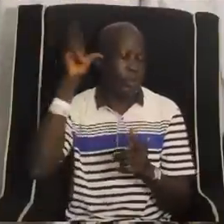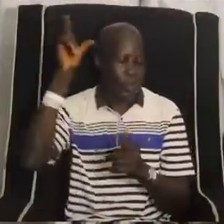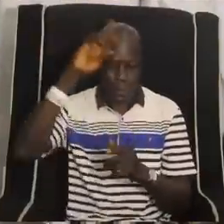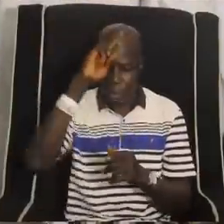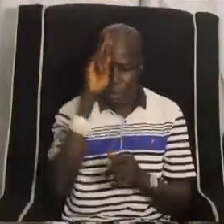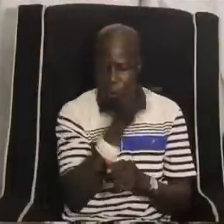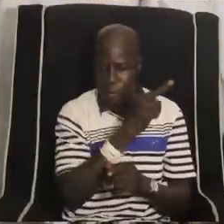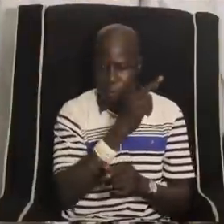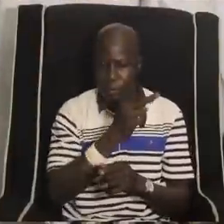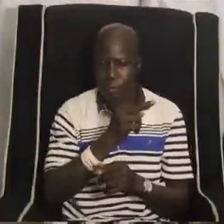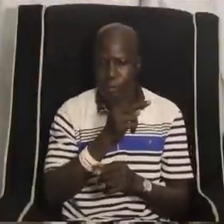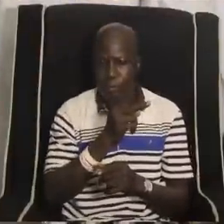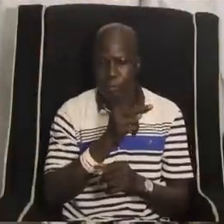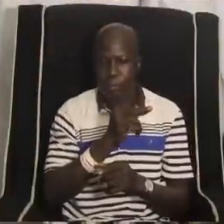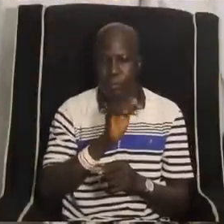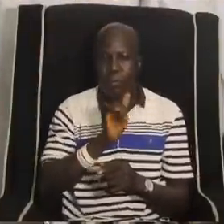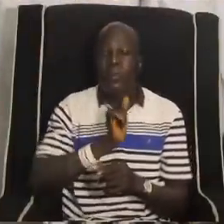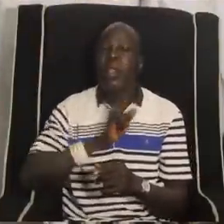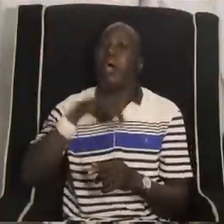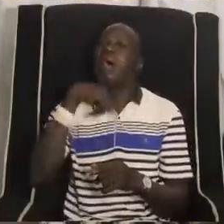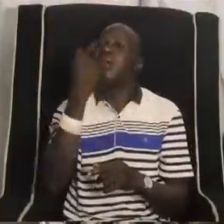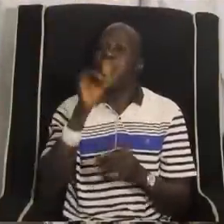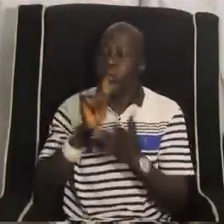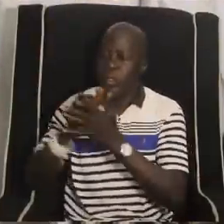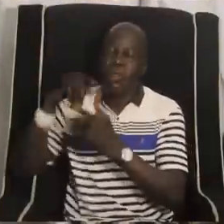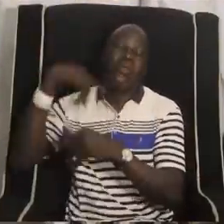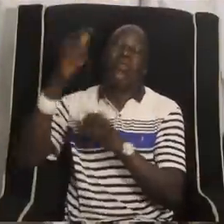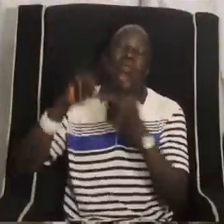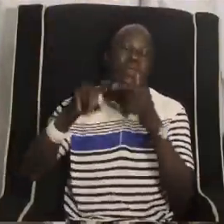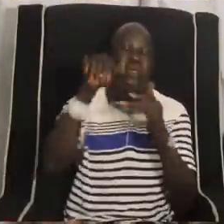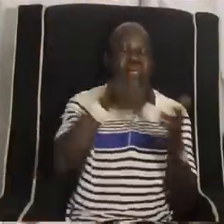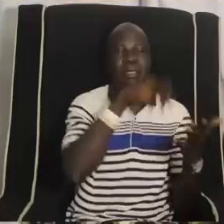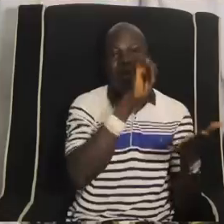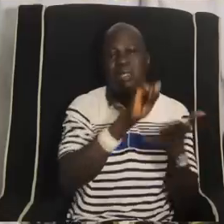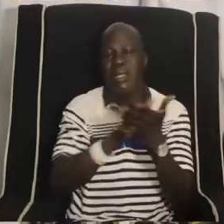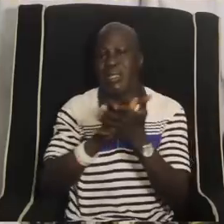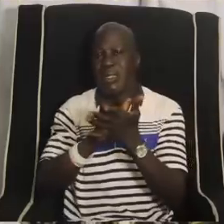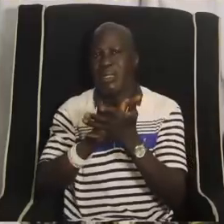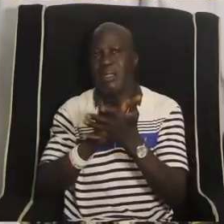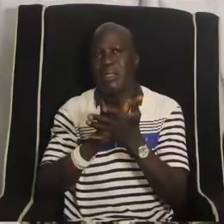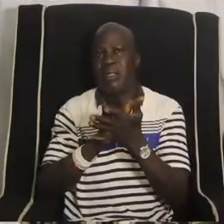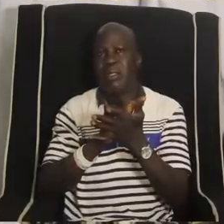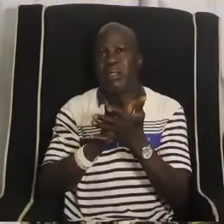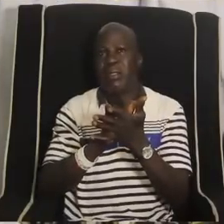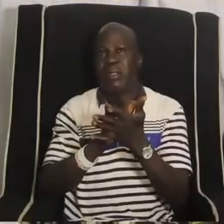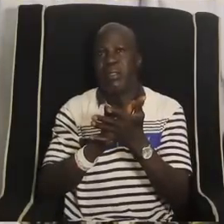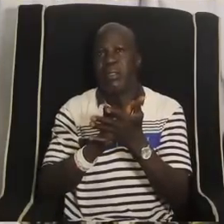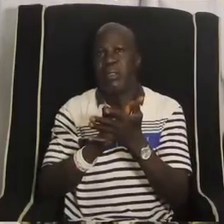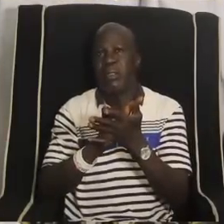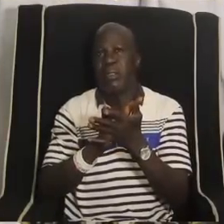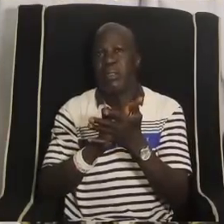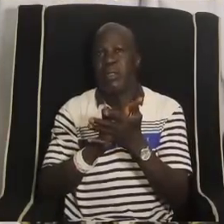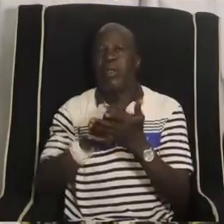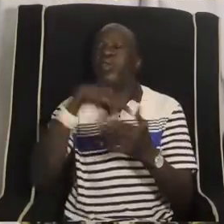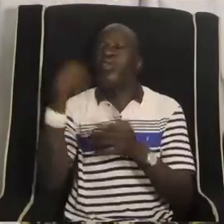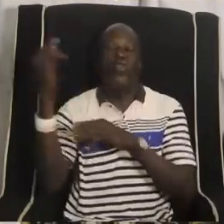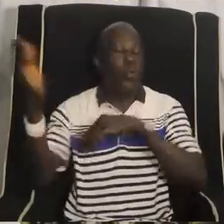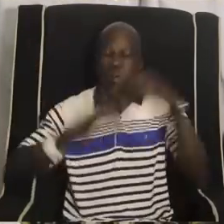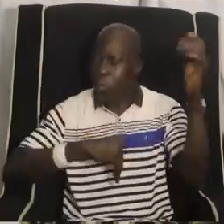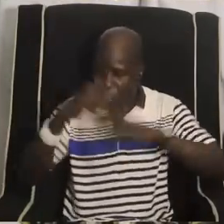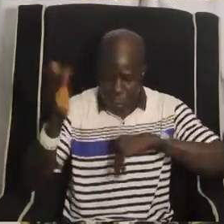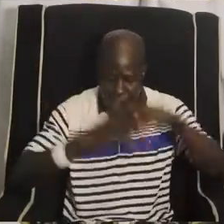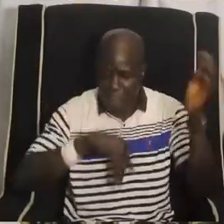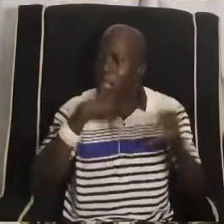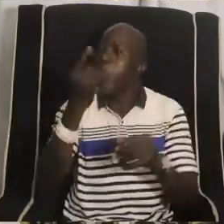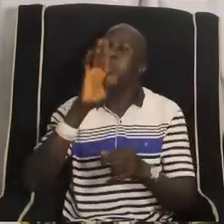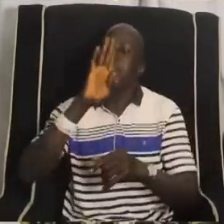sá. Listen to me, sir. Mo ń tẹnu mọ́ kíní pé. I'm emphasizing on those that. Kò sí bí ènìyàn ó ṣe wà láyé. No matter how